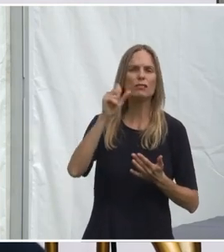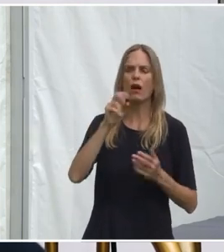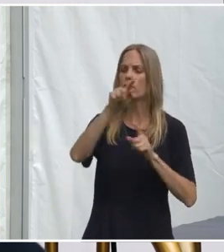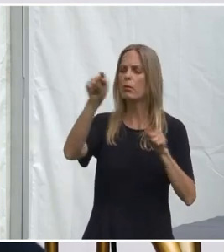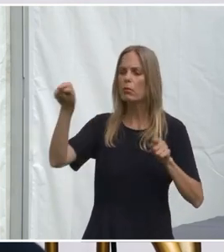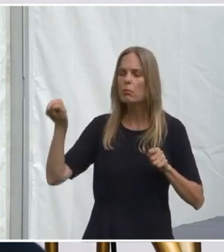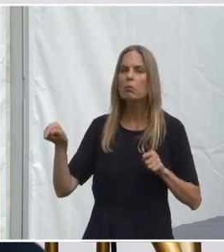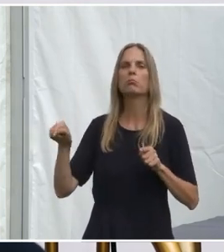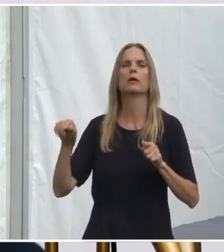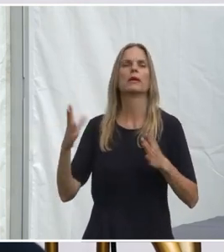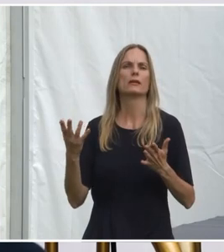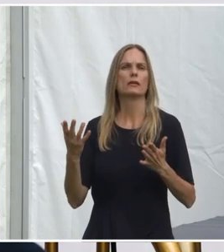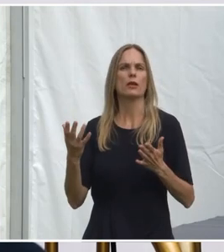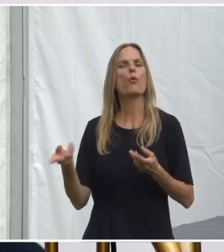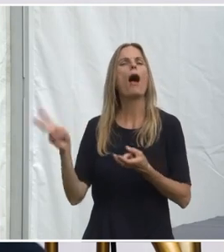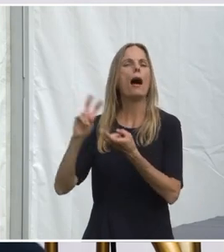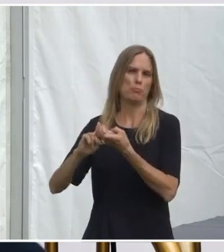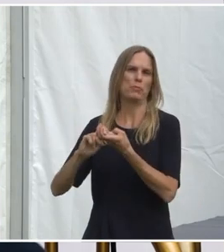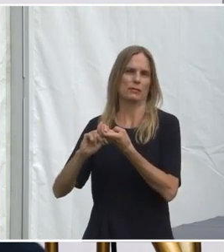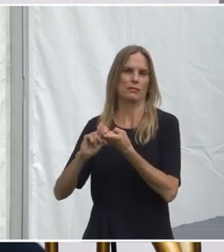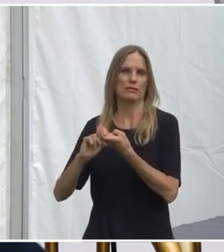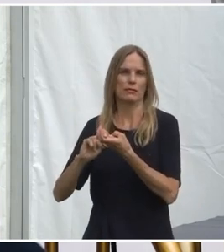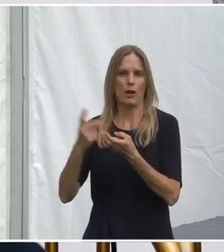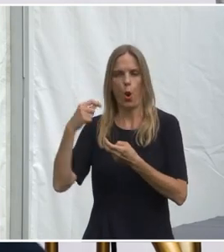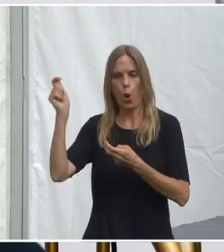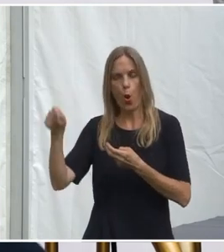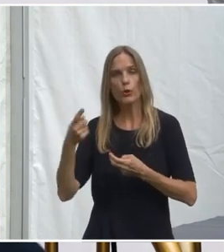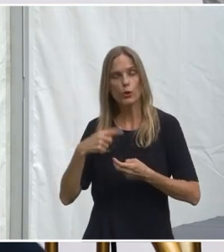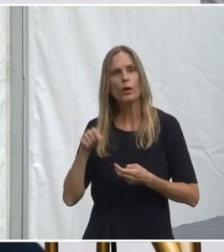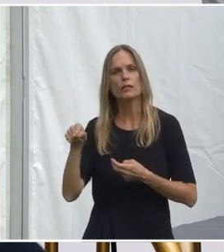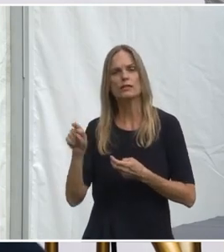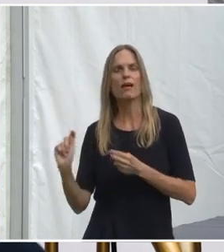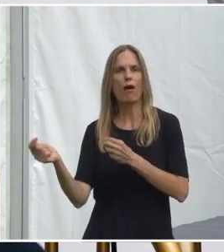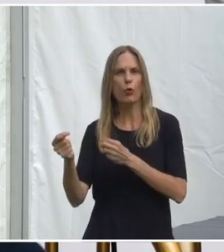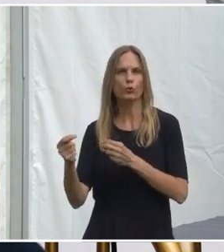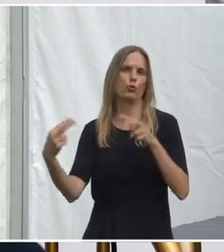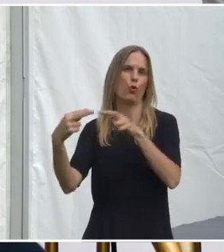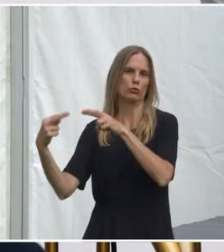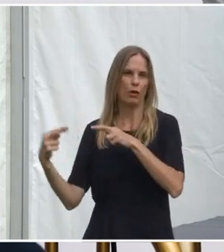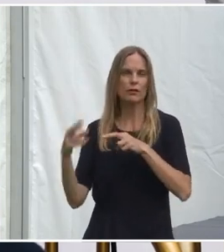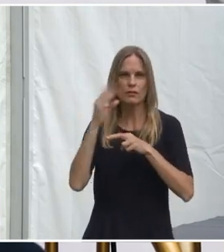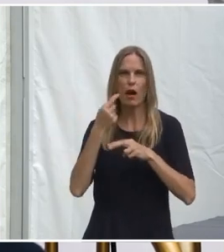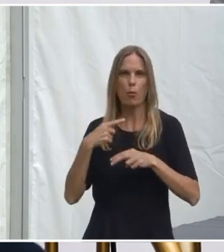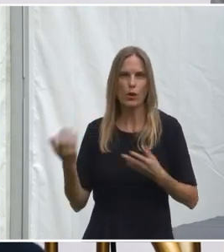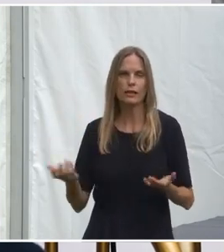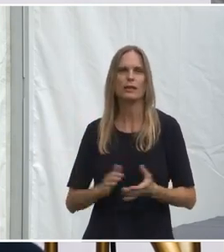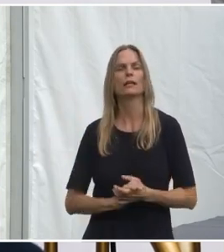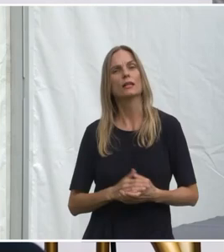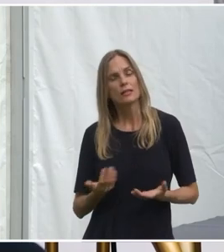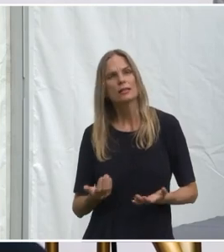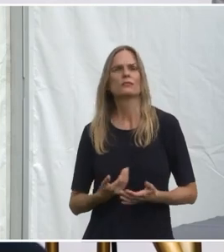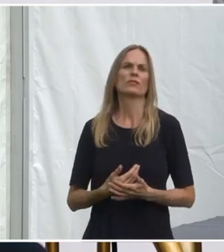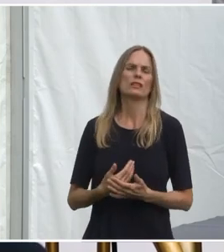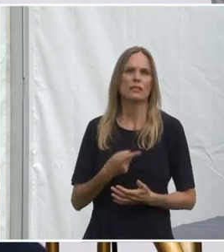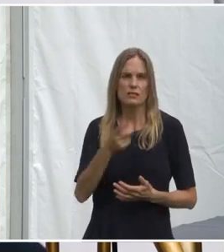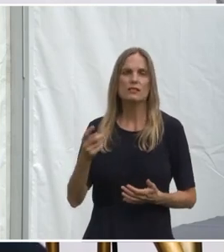communicated through this. So then people, you know, part of family might be dispersed. Someone in Sweden, someone in Germany, someone